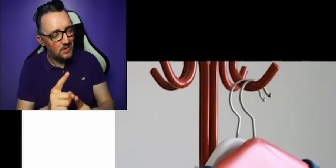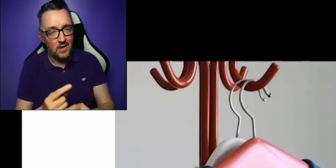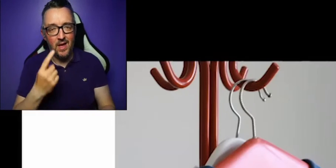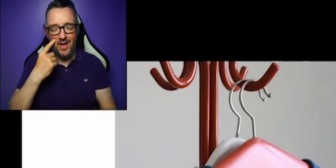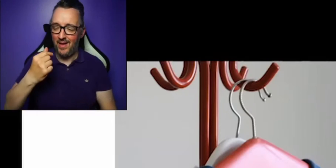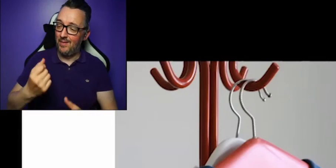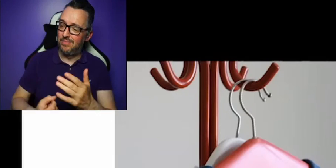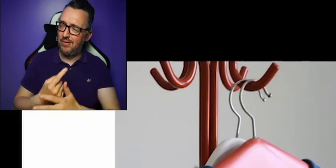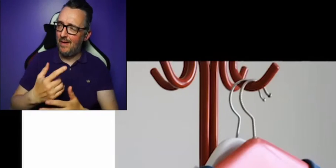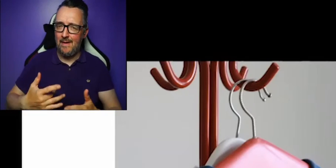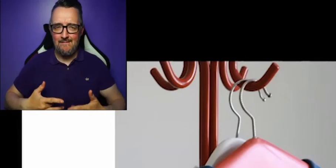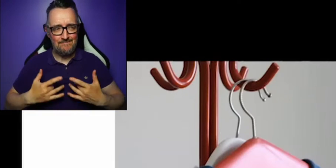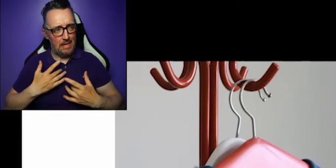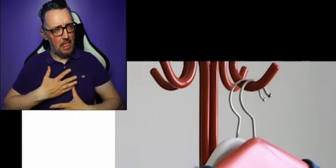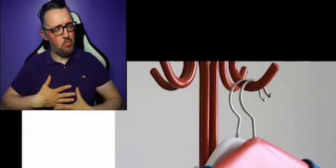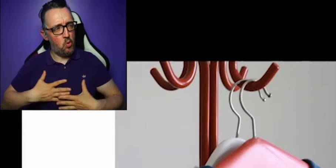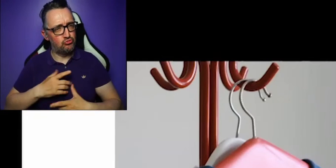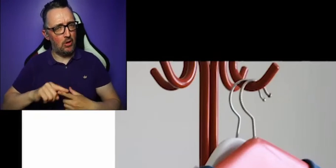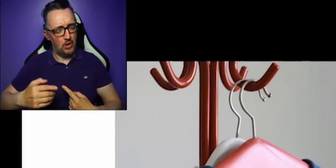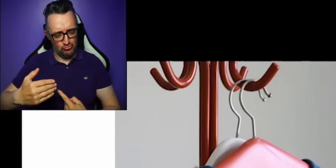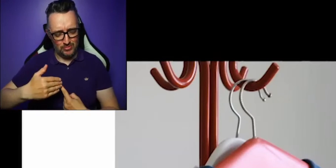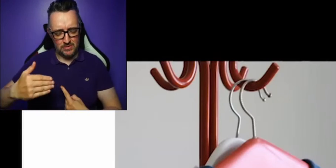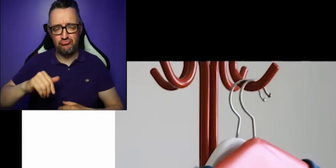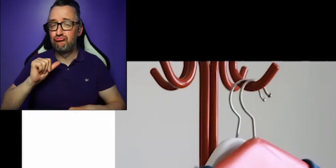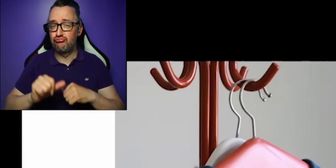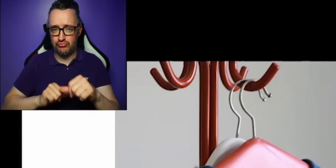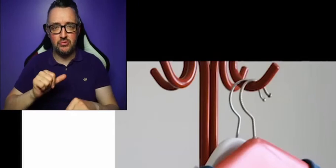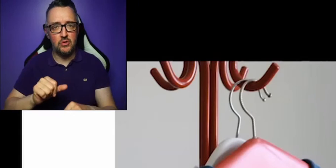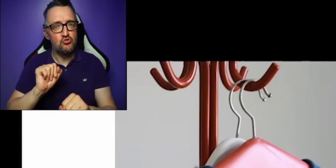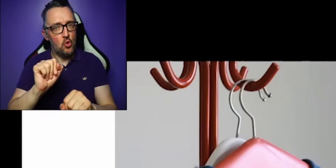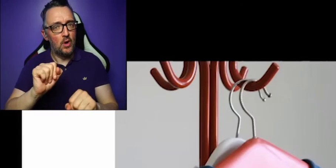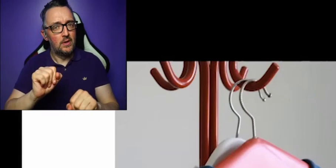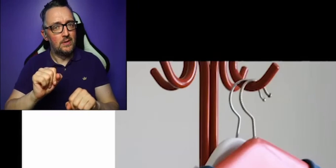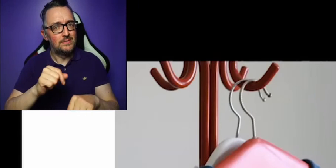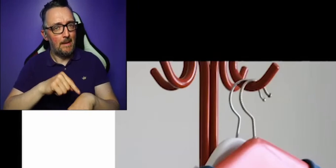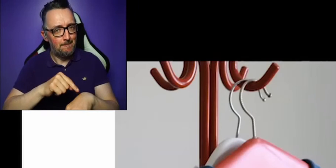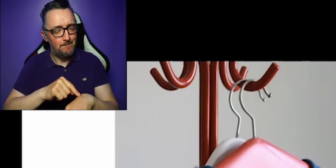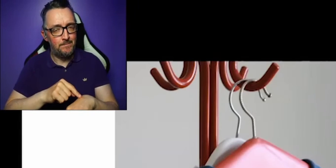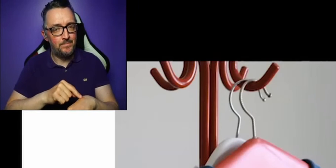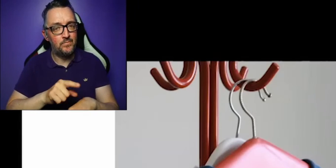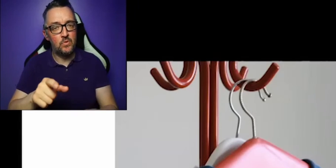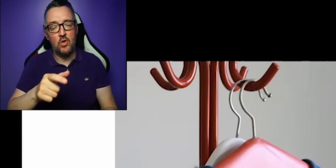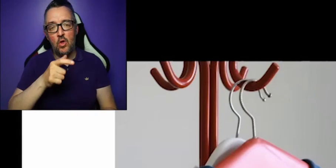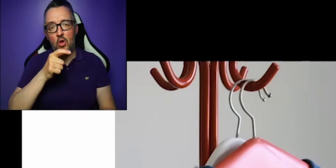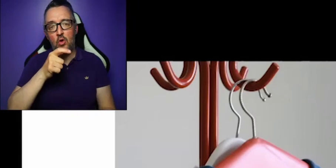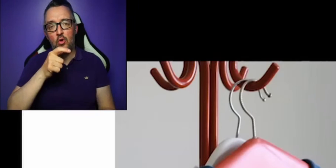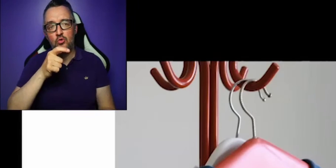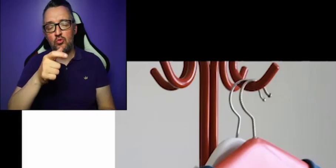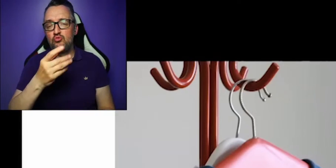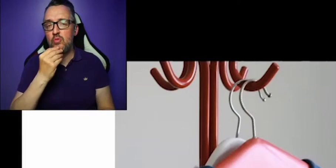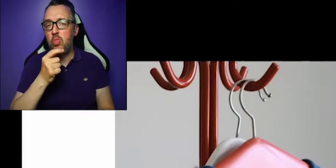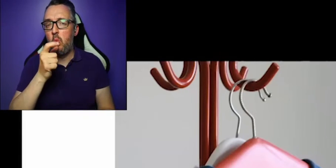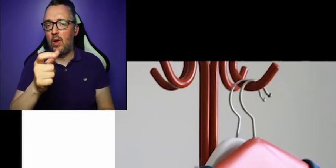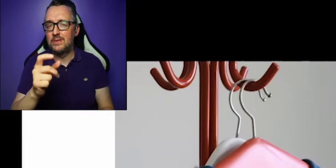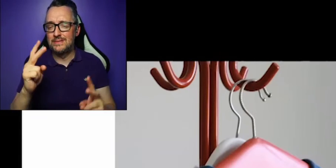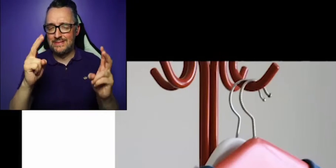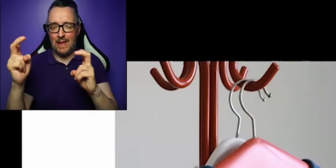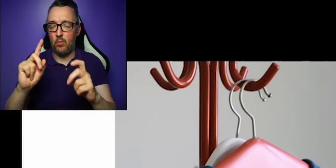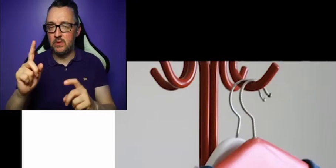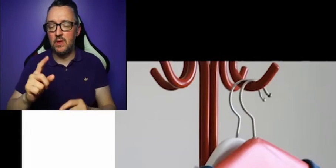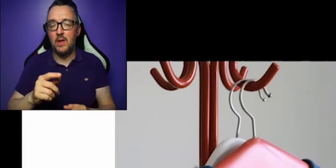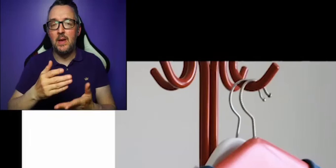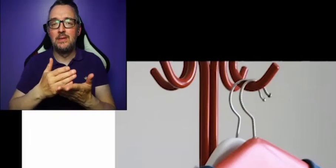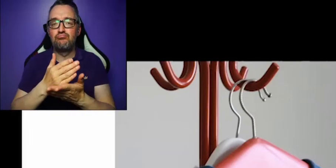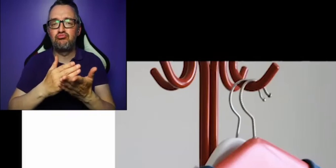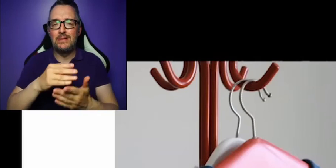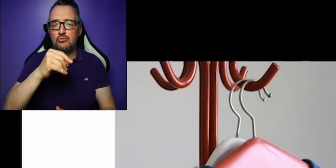you know, how that makes you feel and the emotions that come out of that. And I love that you use the term breadcrumbing. to